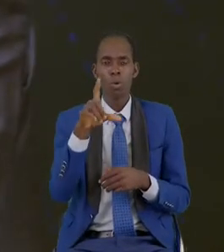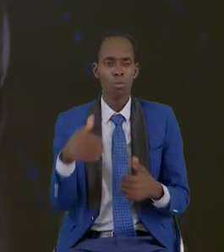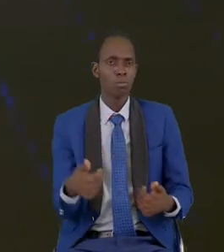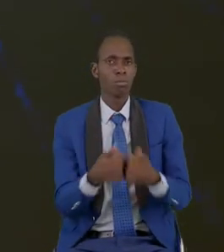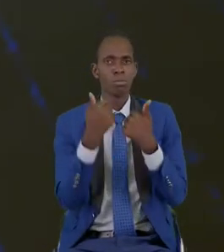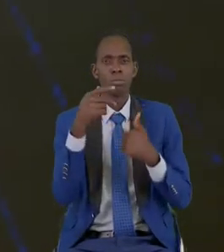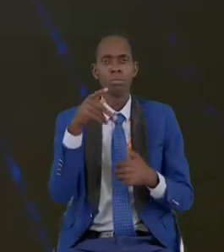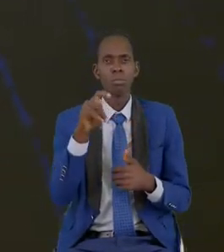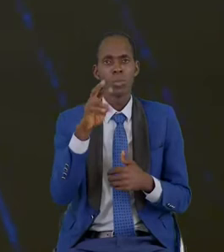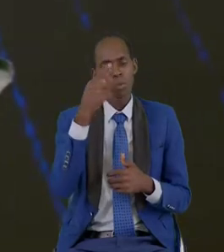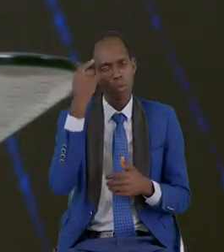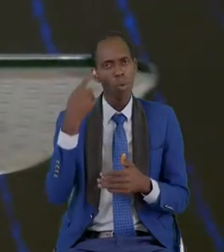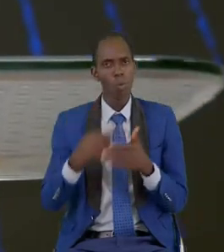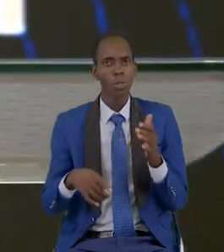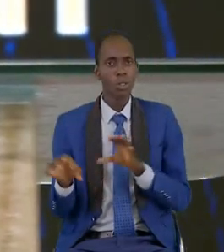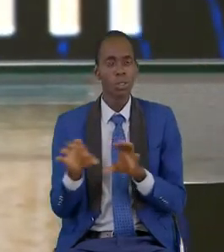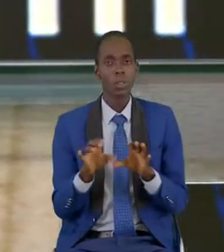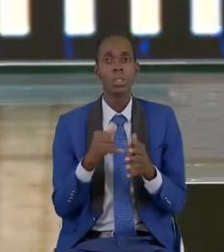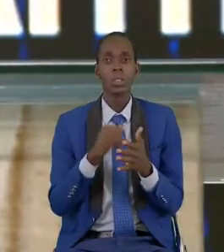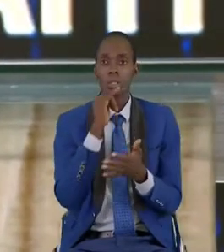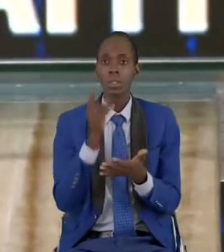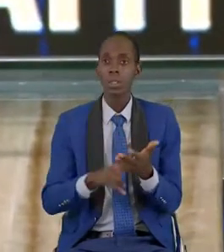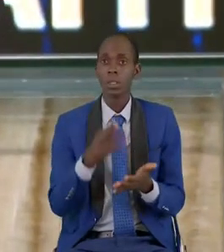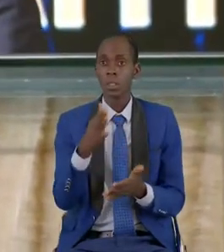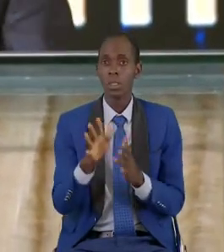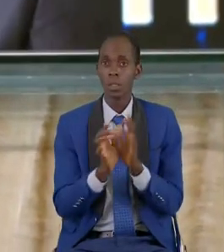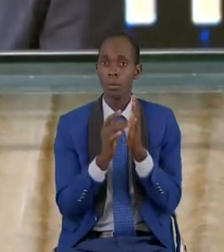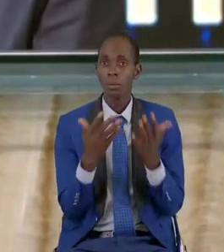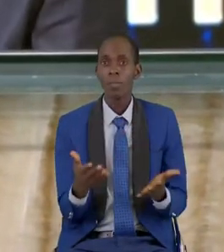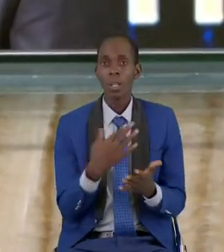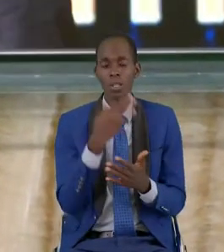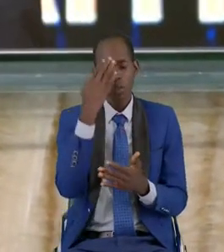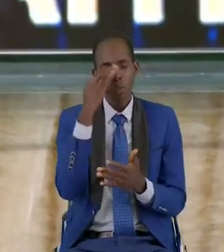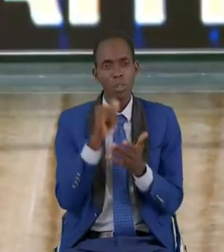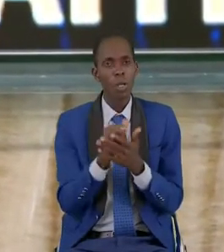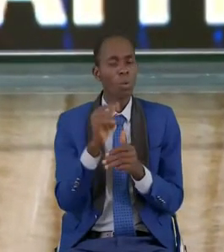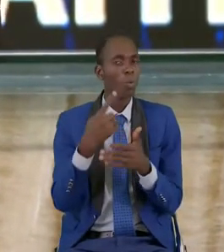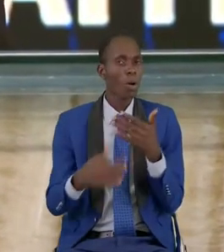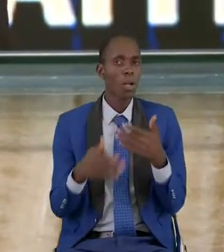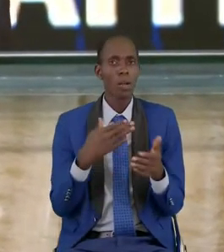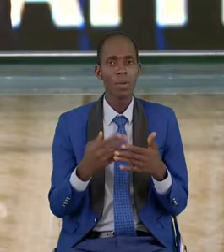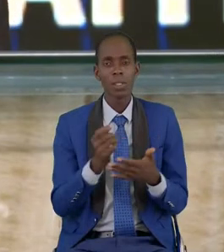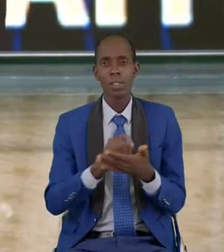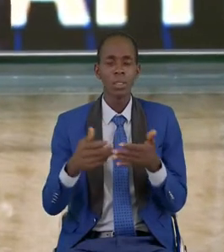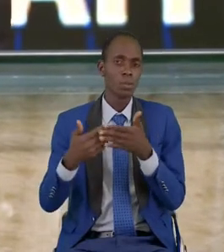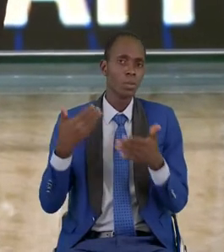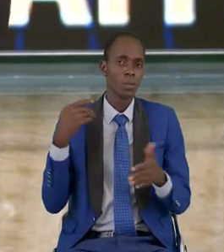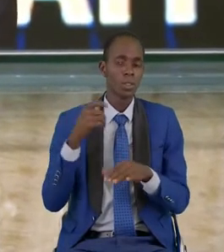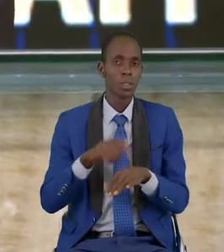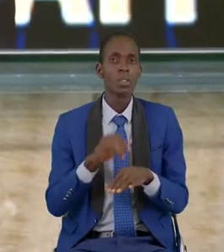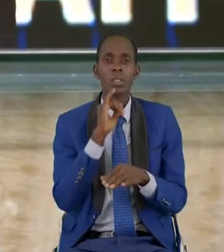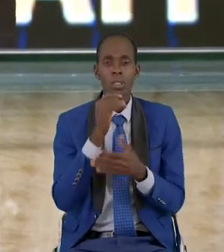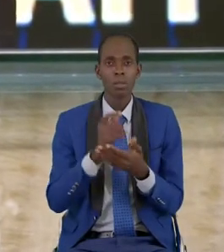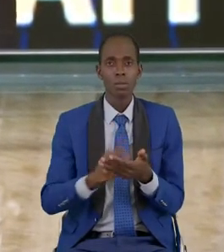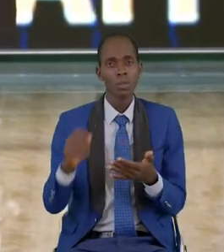in the Bible. And we need to remember that whatsoever things were written aforetime, they were written for our learning, that we